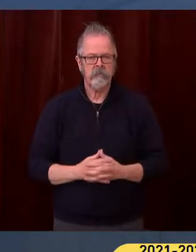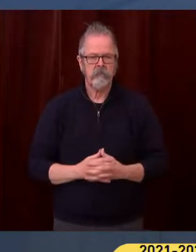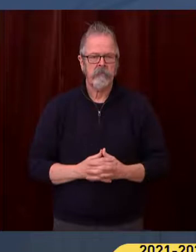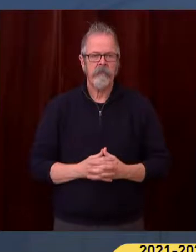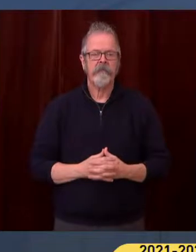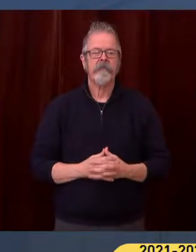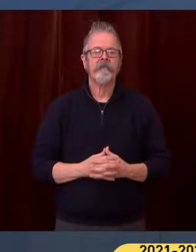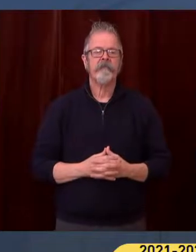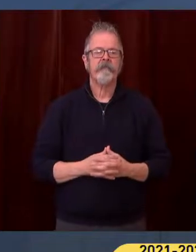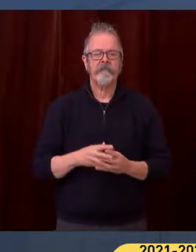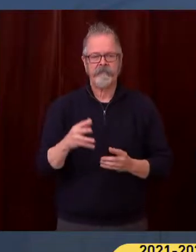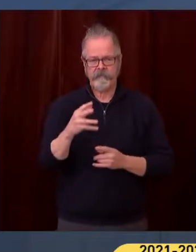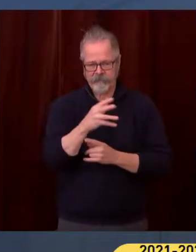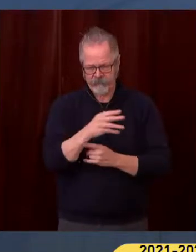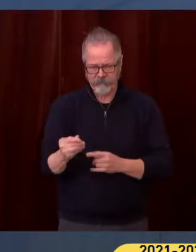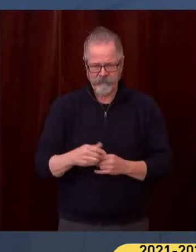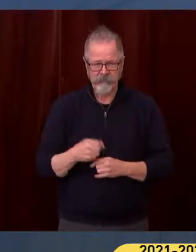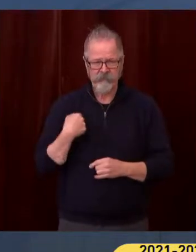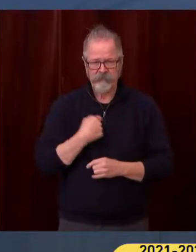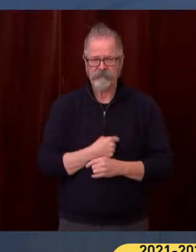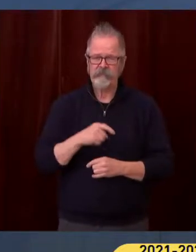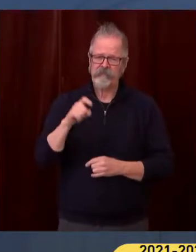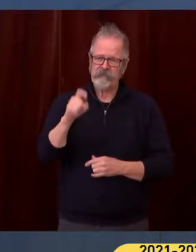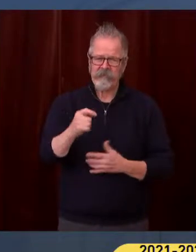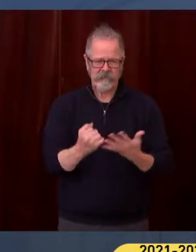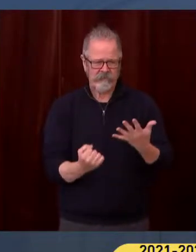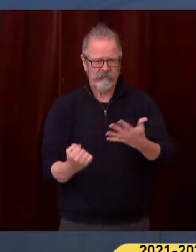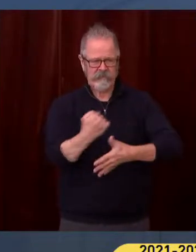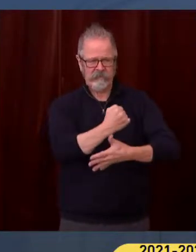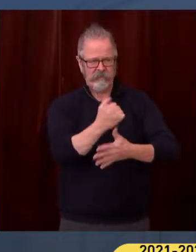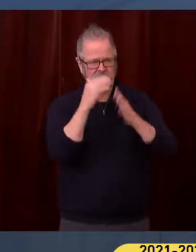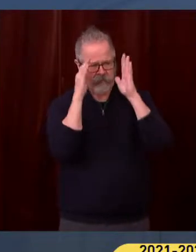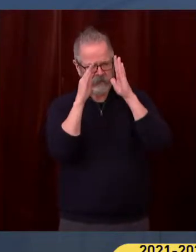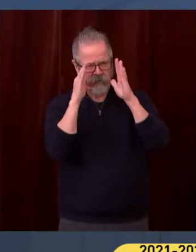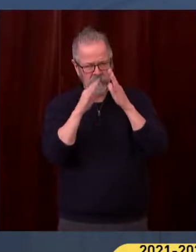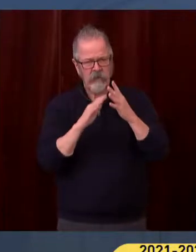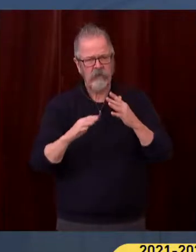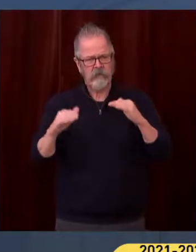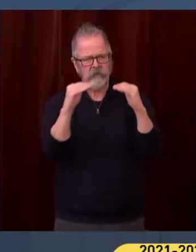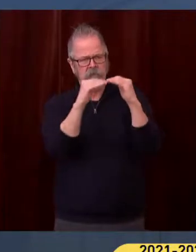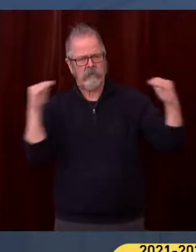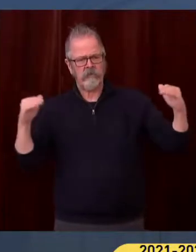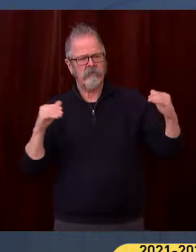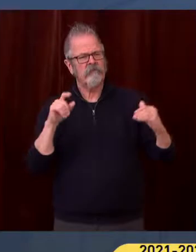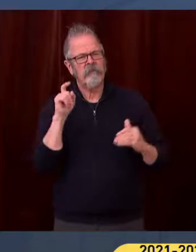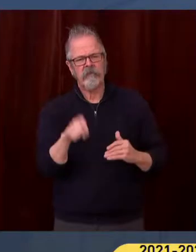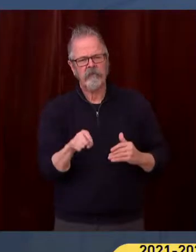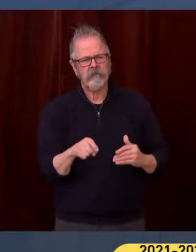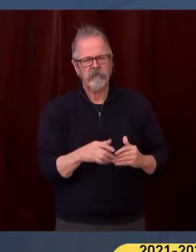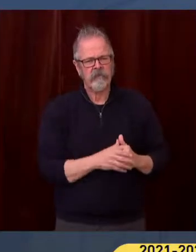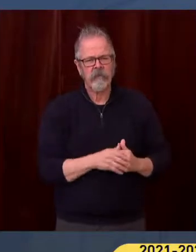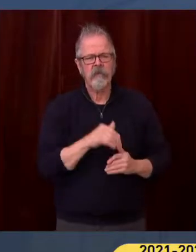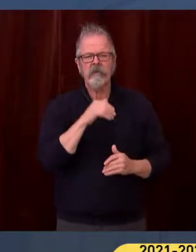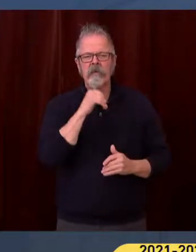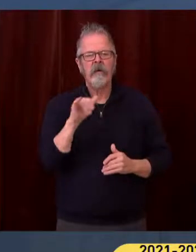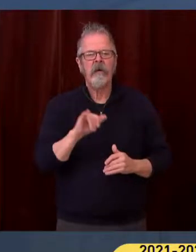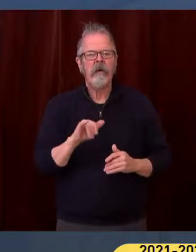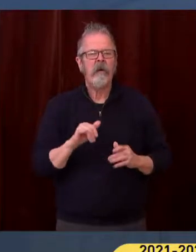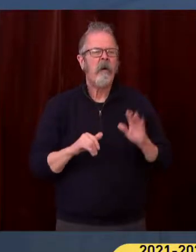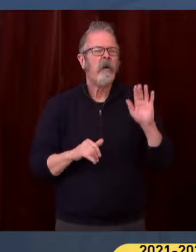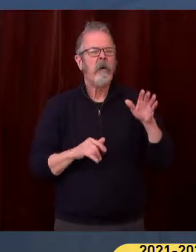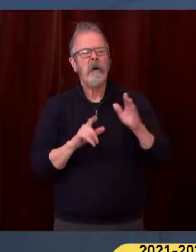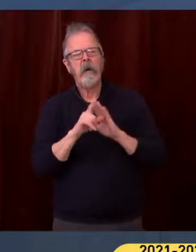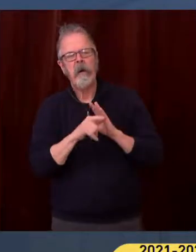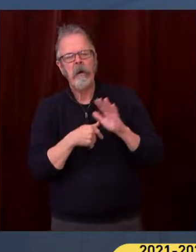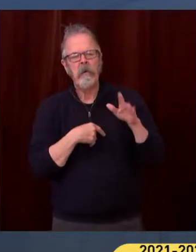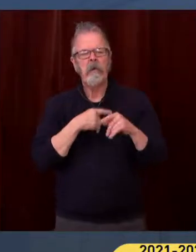at its soul. The issue of environmental justice and equity is not a footnote. It's not a department down the hall. It is central to